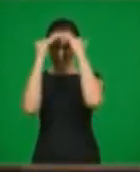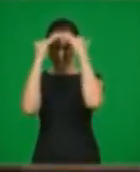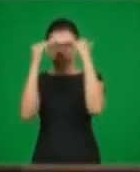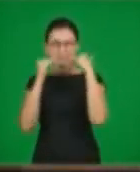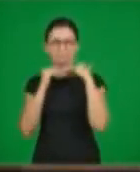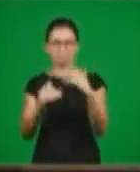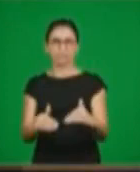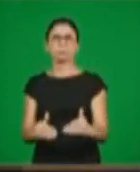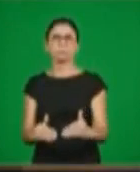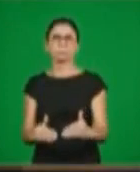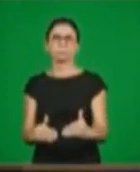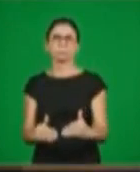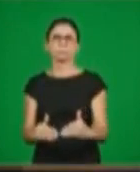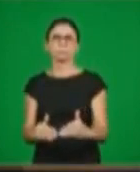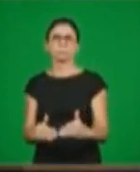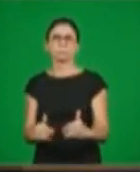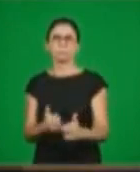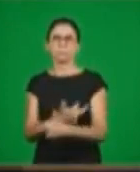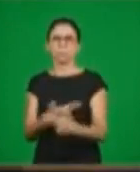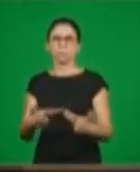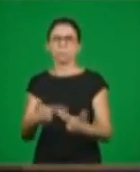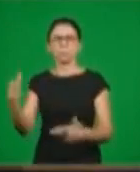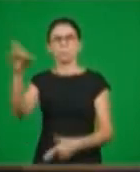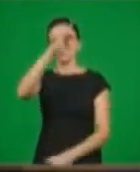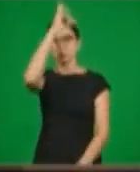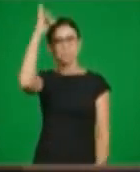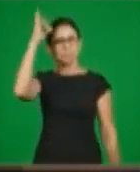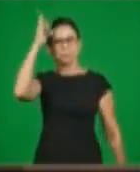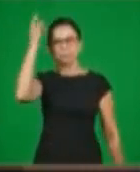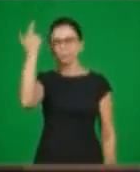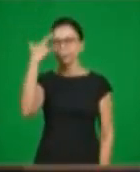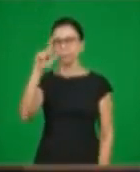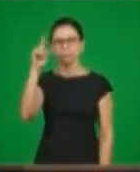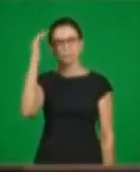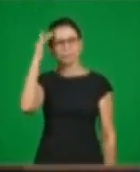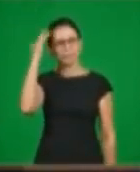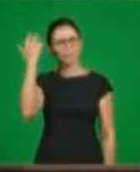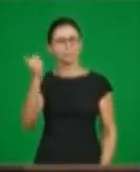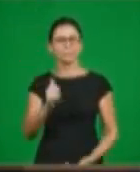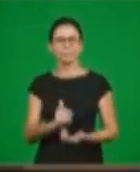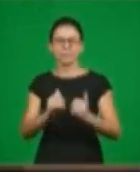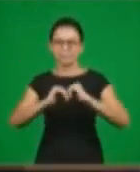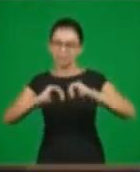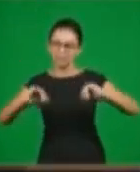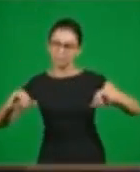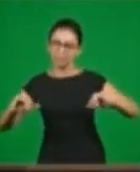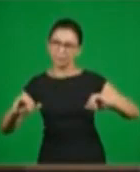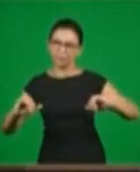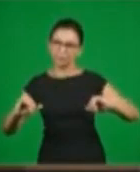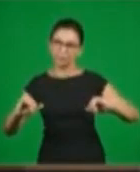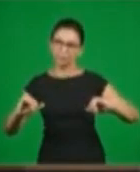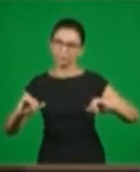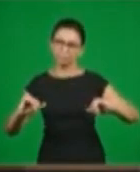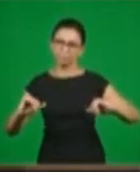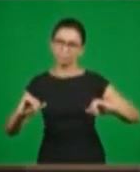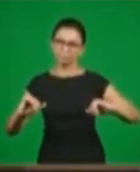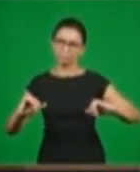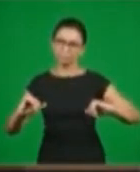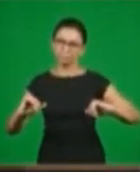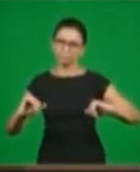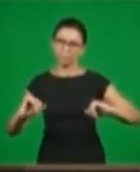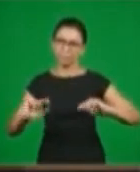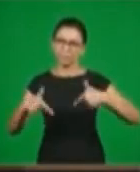when you have disrespect from one spirit, so you don't know how to discern the left and the right